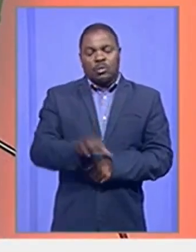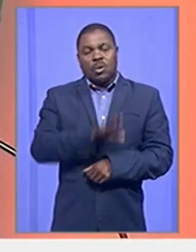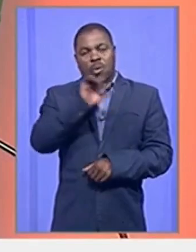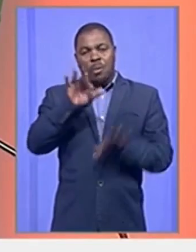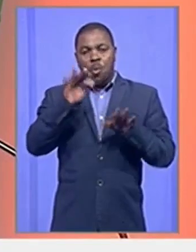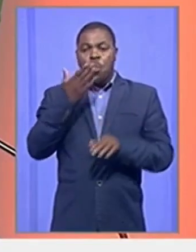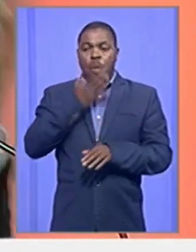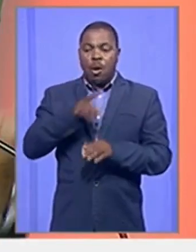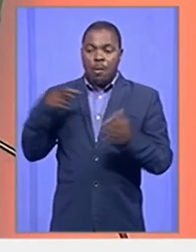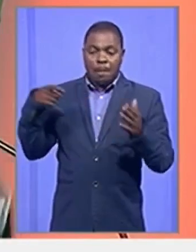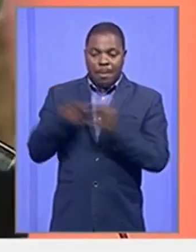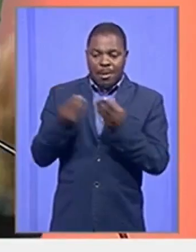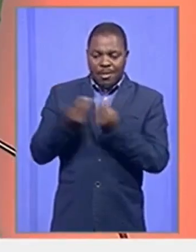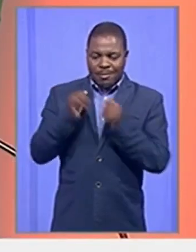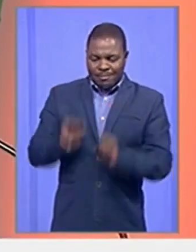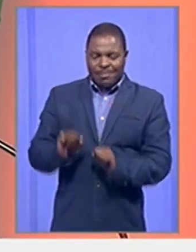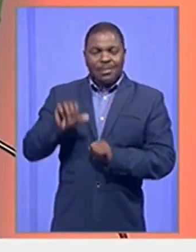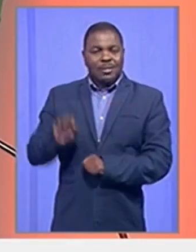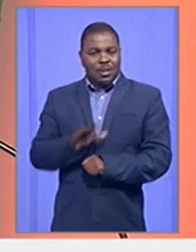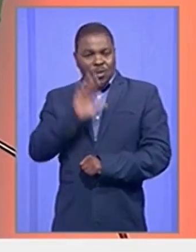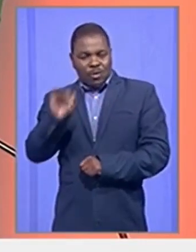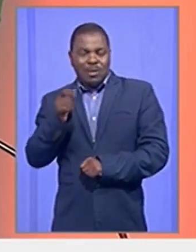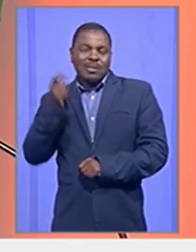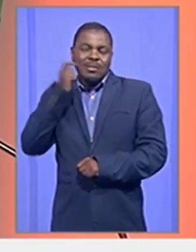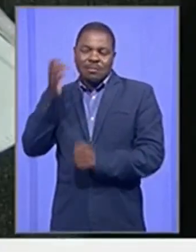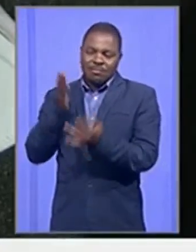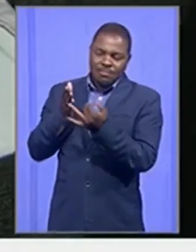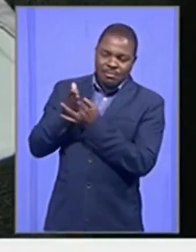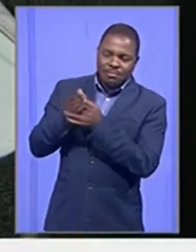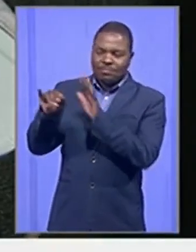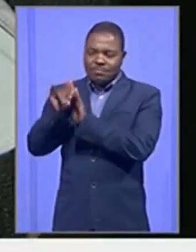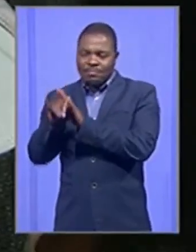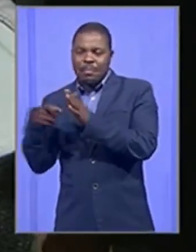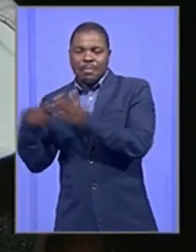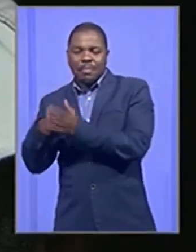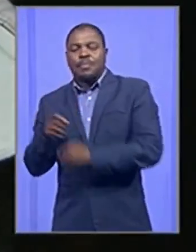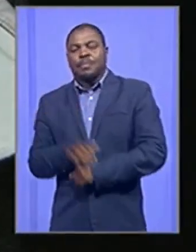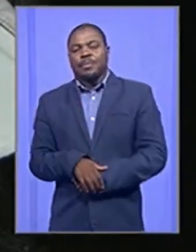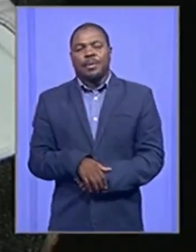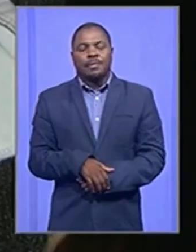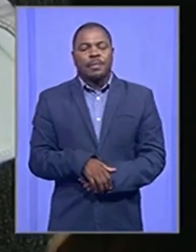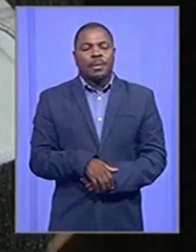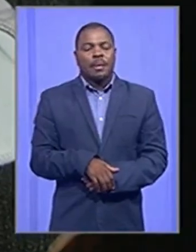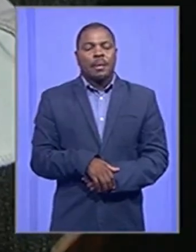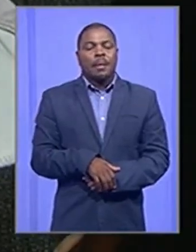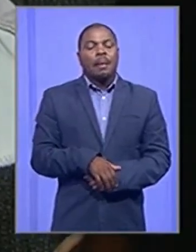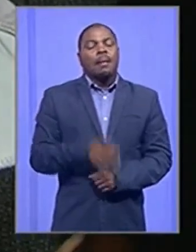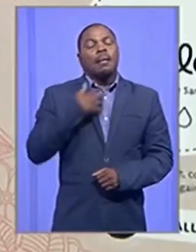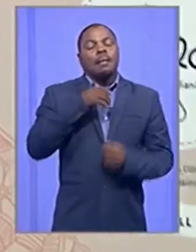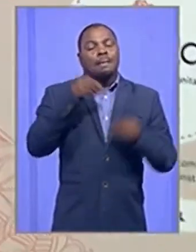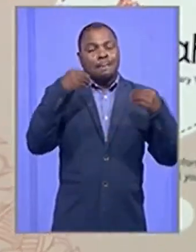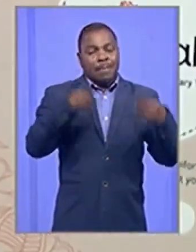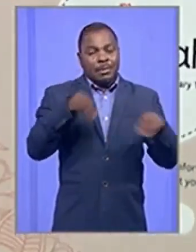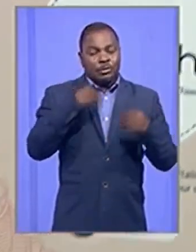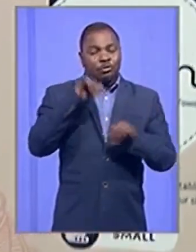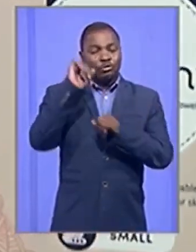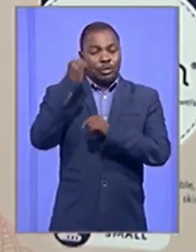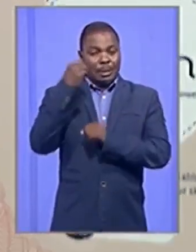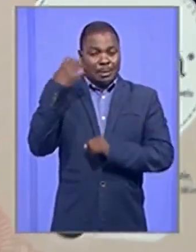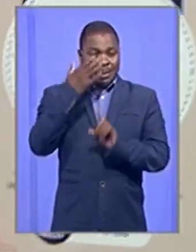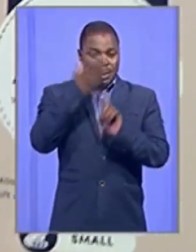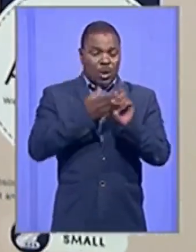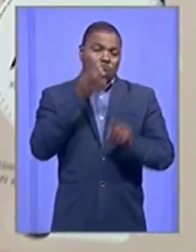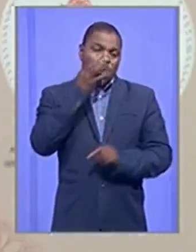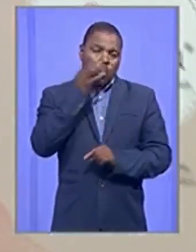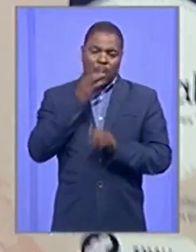who want to buy local to easily access and find those products and identify them. Ho sa le jwalo, Letona la Dikgwebo le Indasteri le re makala a